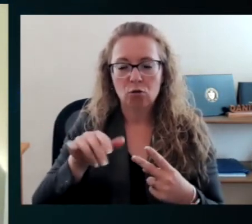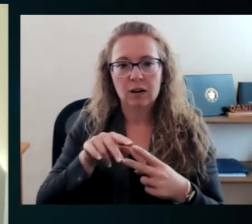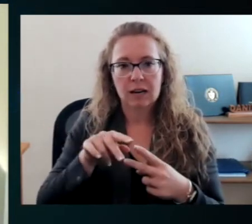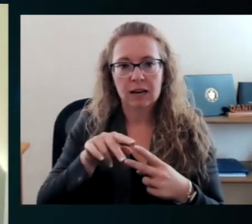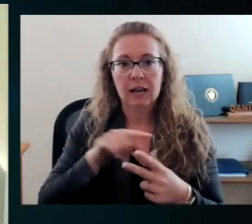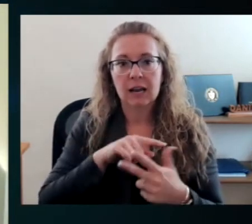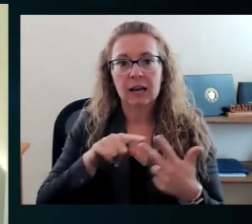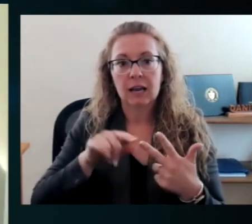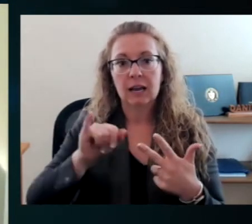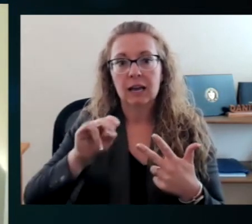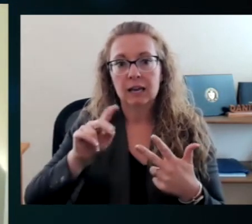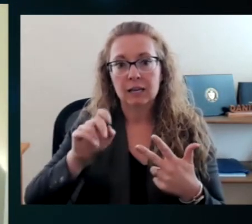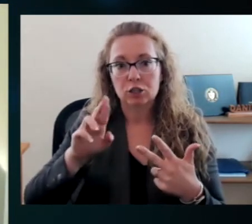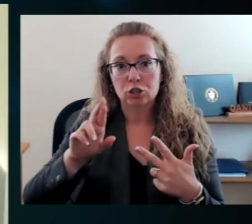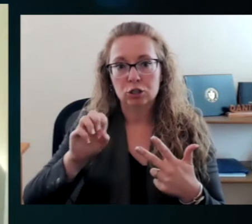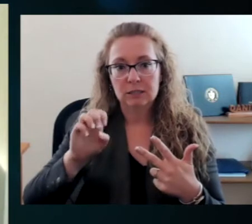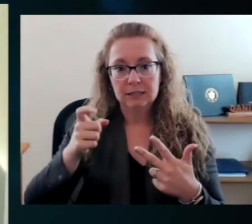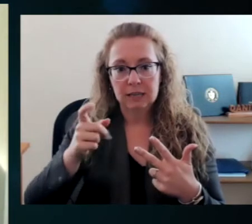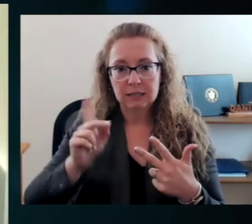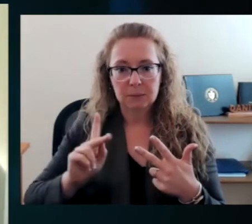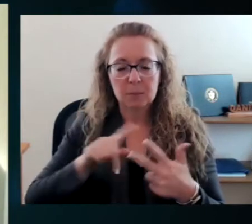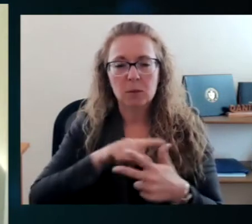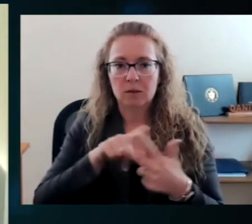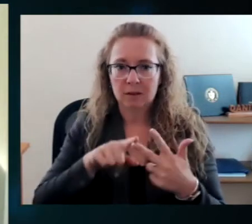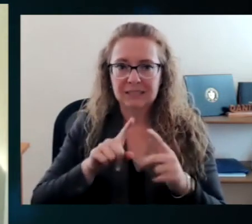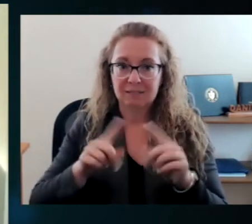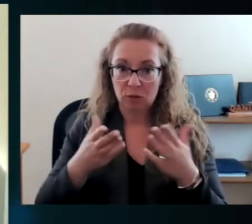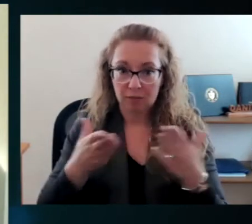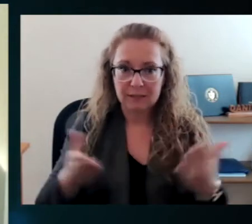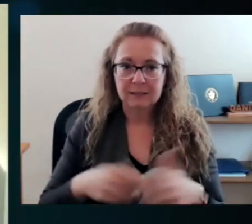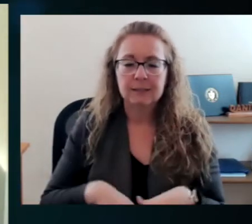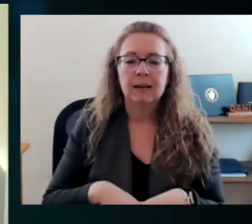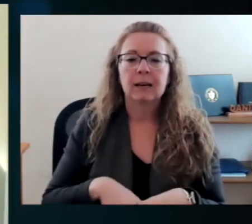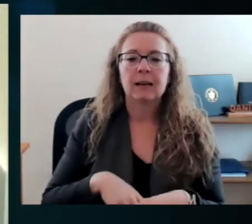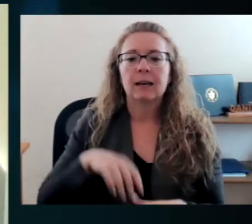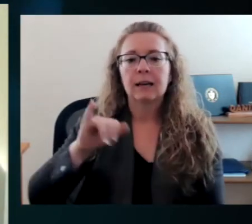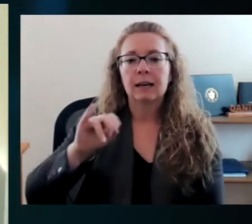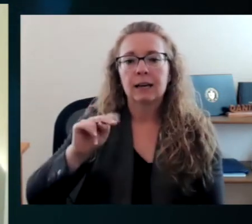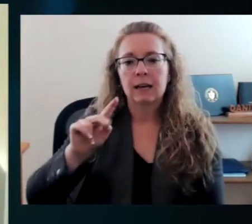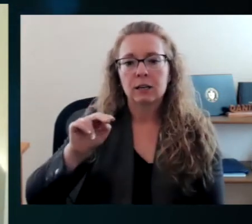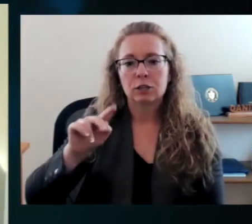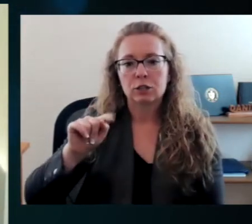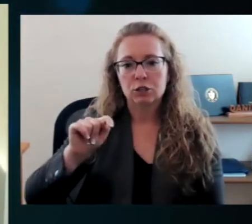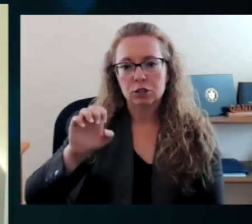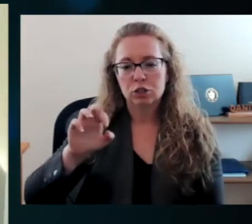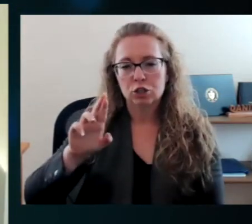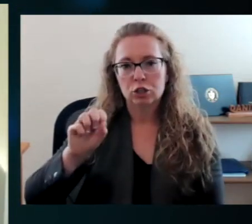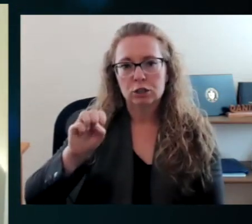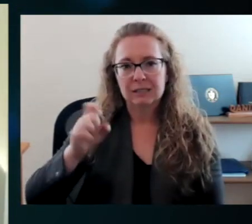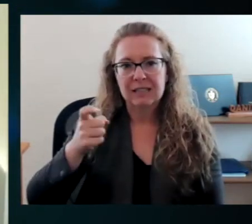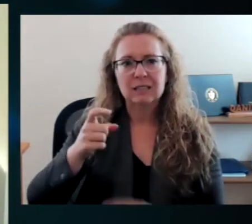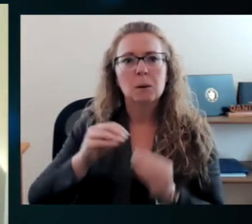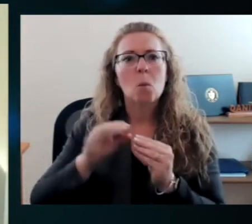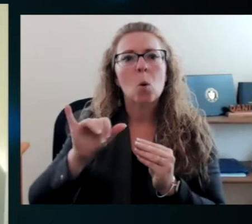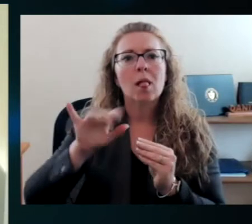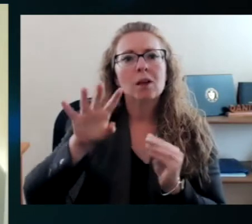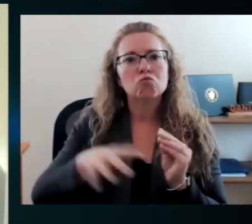people. Intersex, I see it more as a rainbow